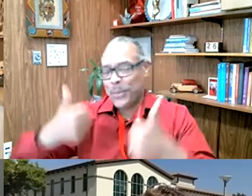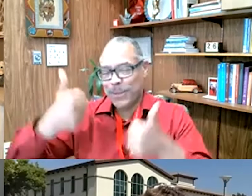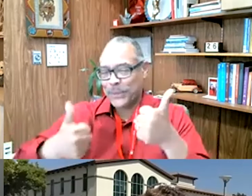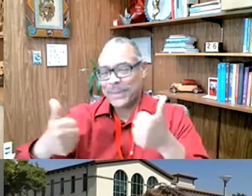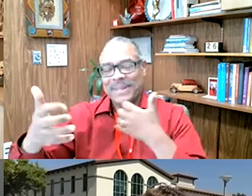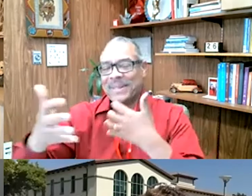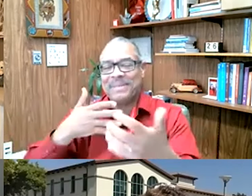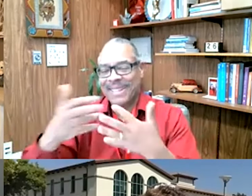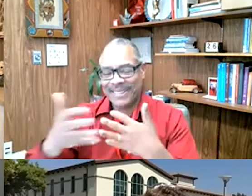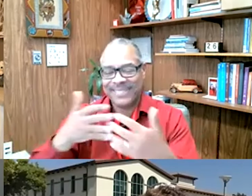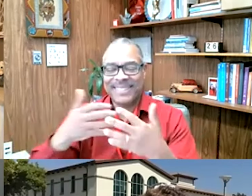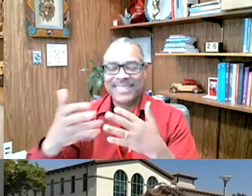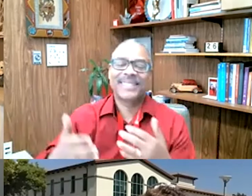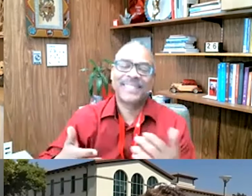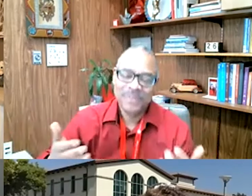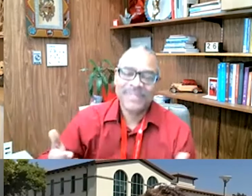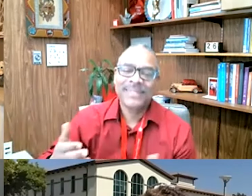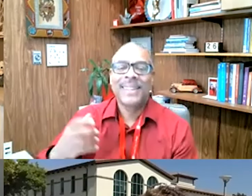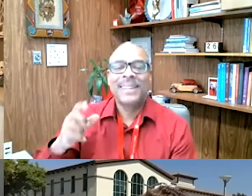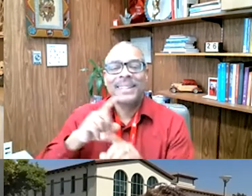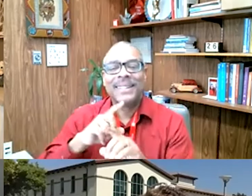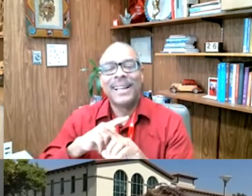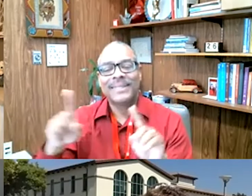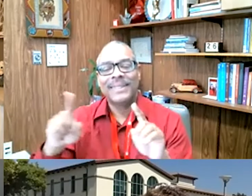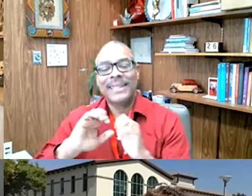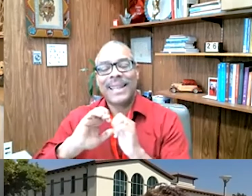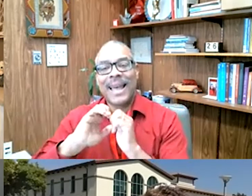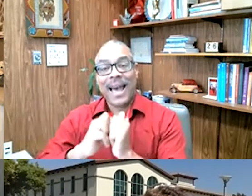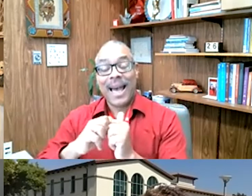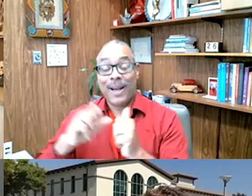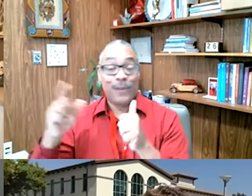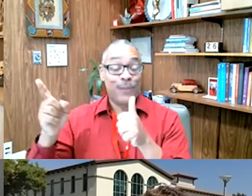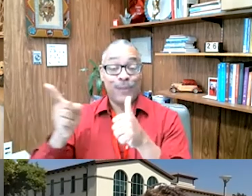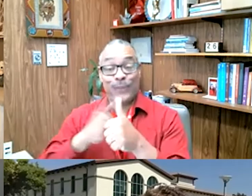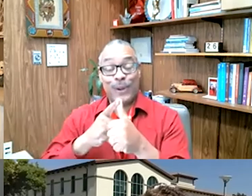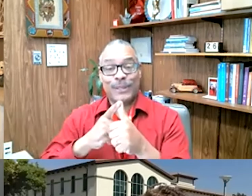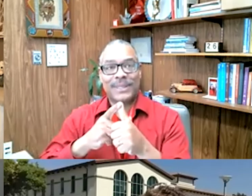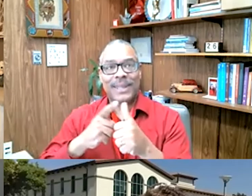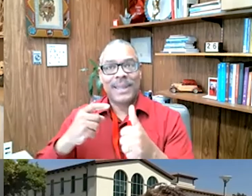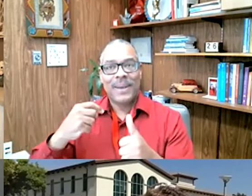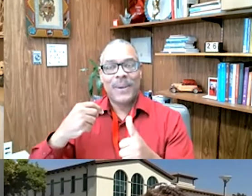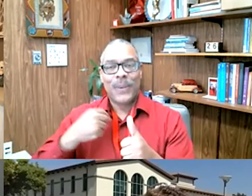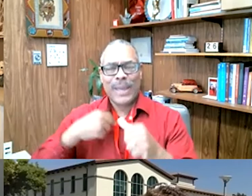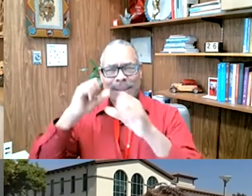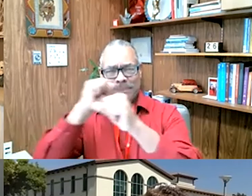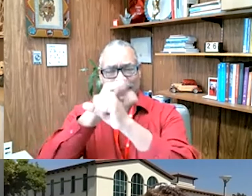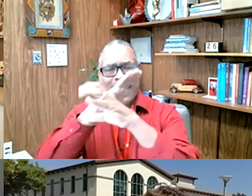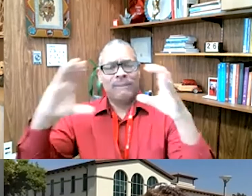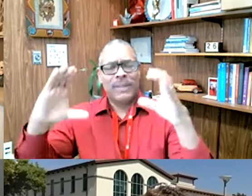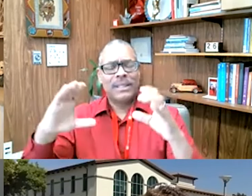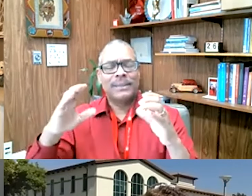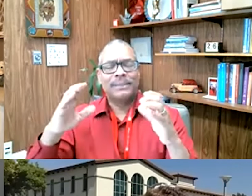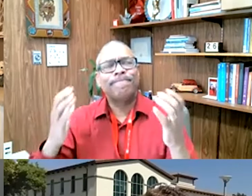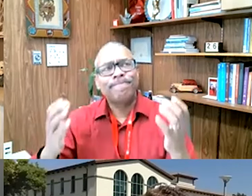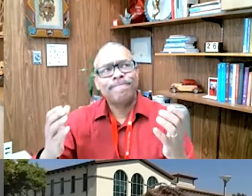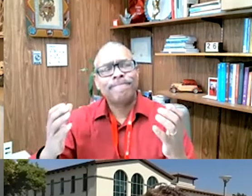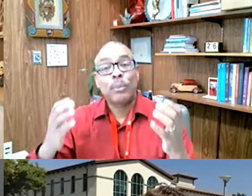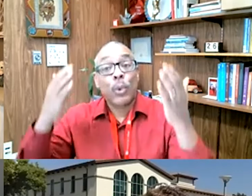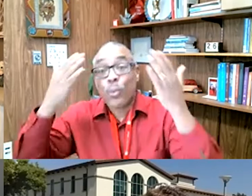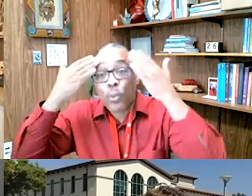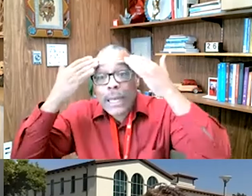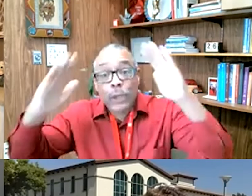I volunteered myself. I don't remember which, but regardless. So first,